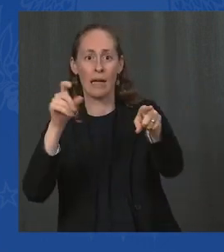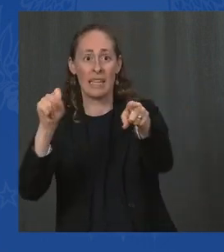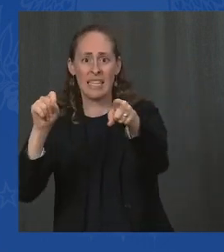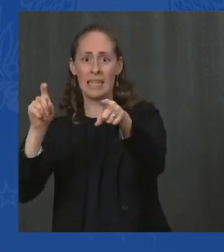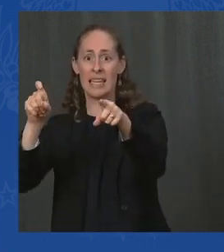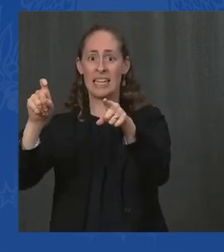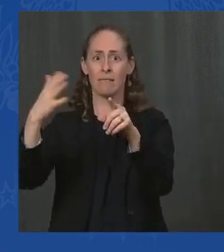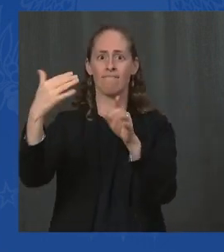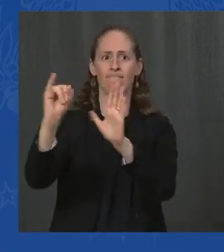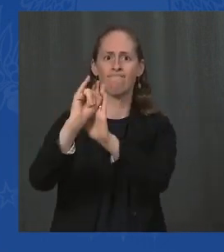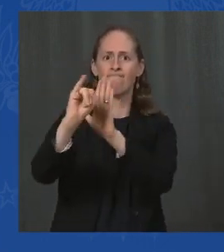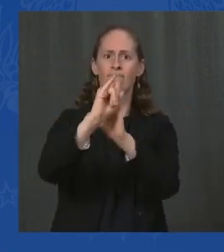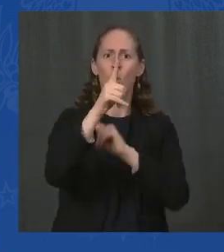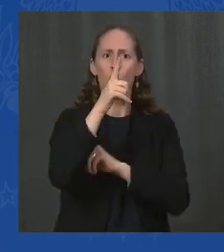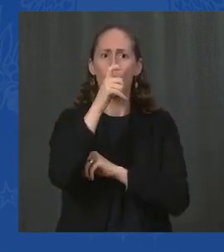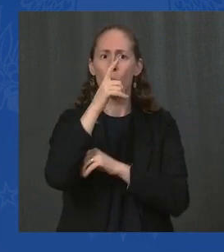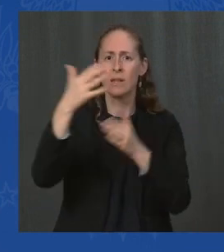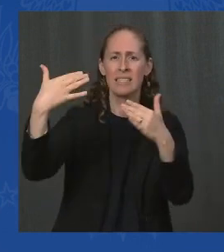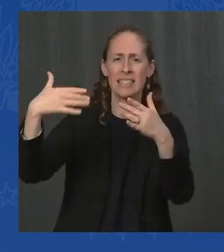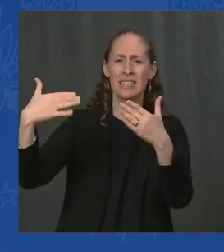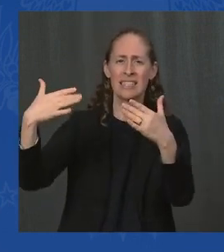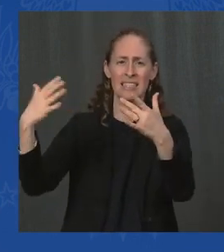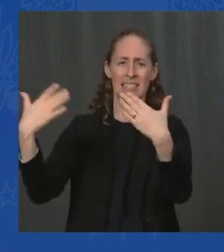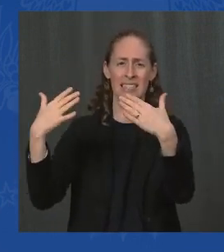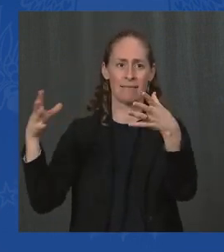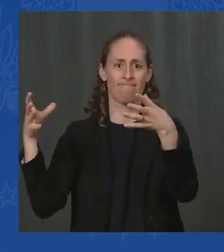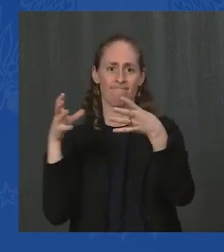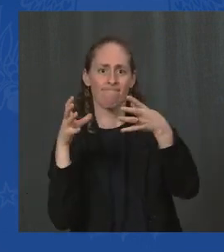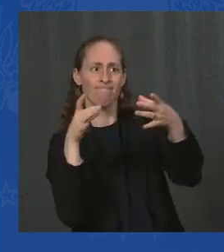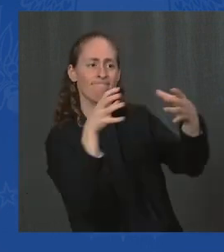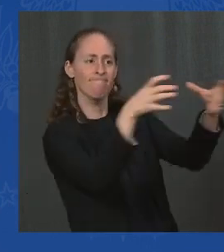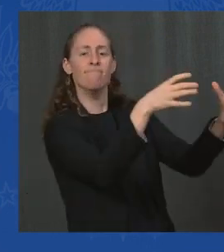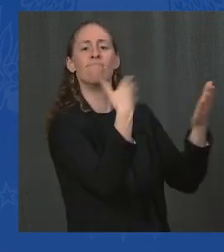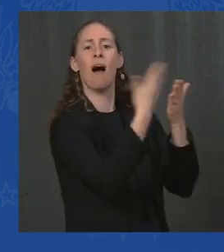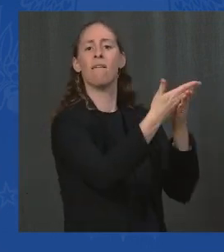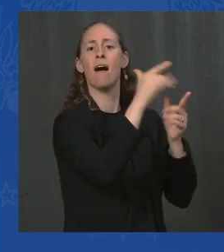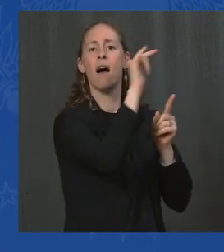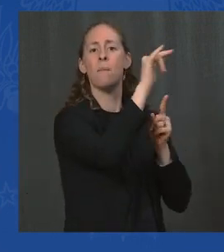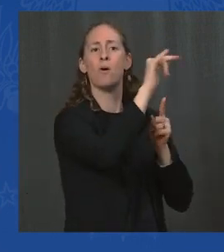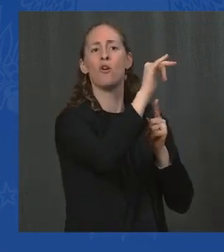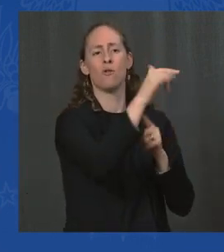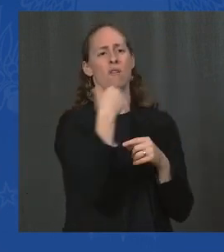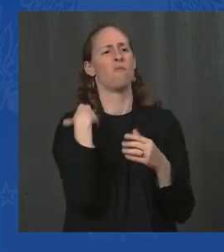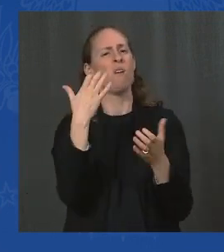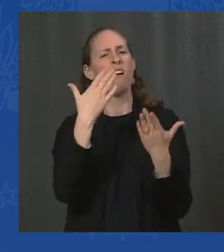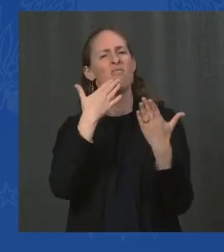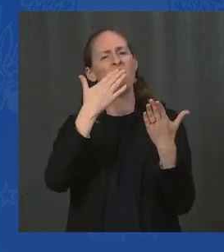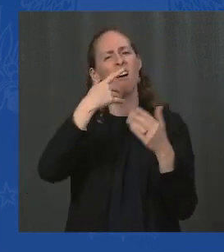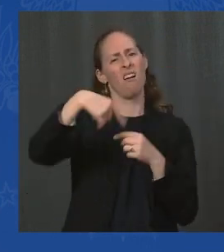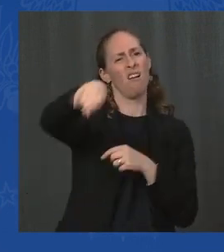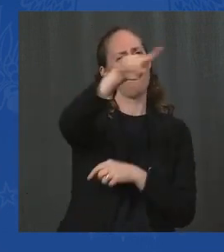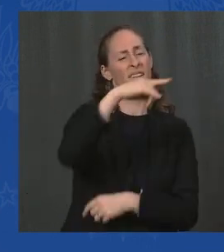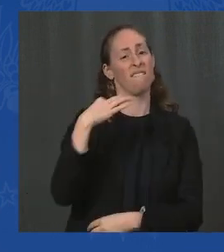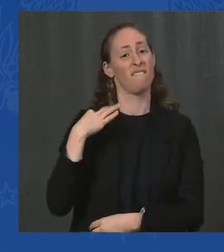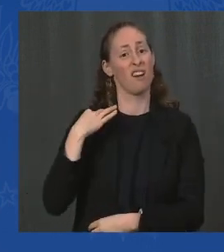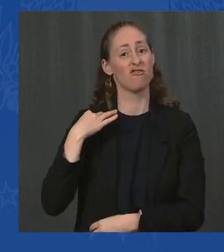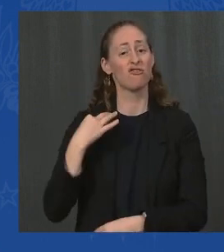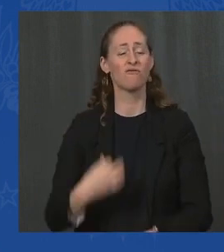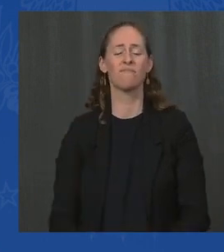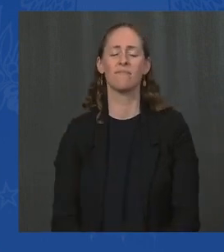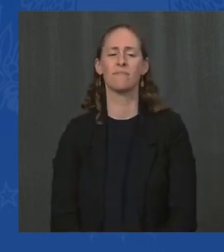airport, and provided them for their support along the way. We're going to continue to need their